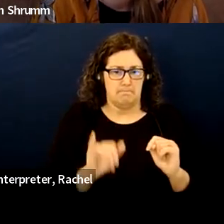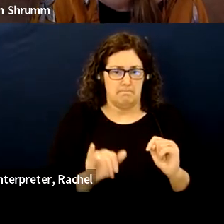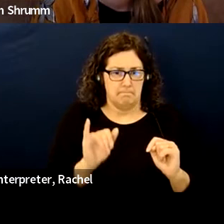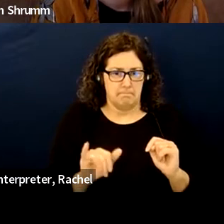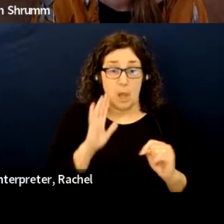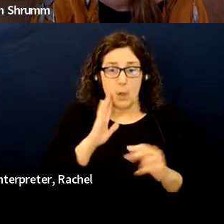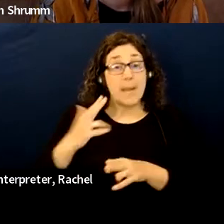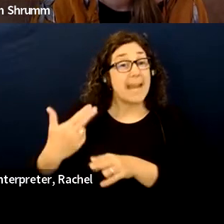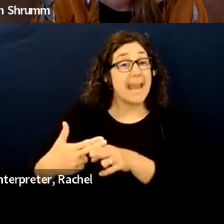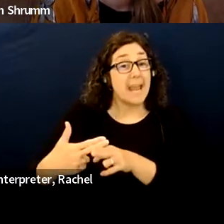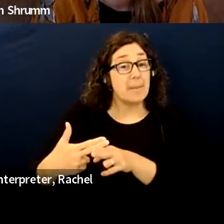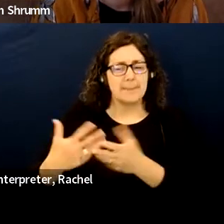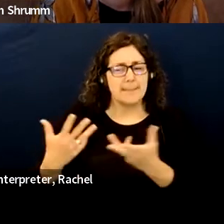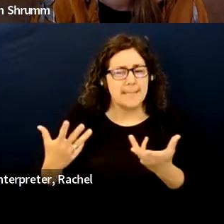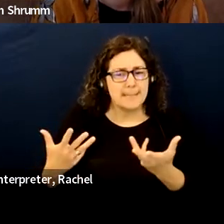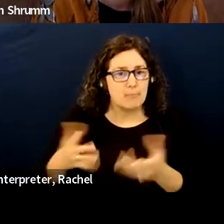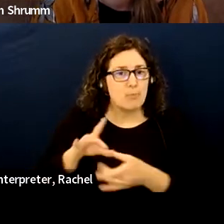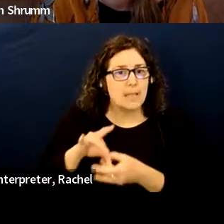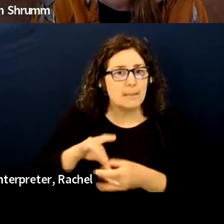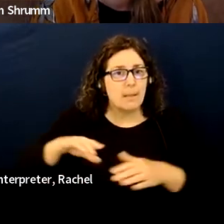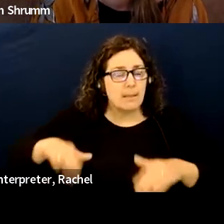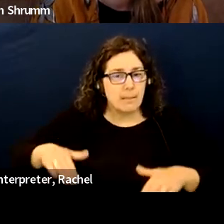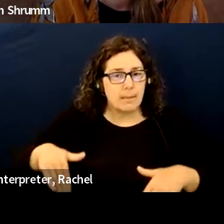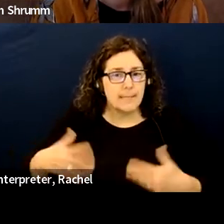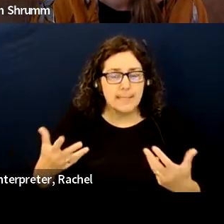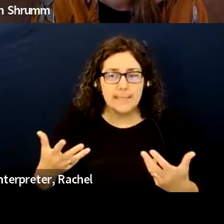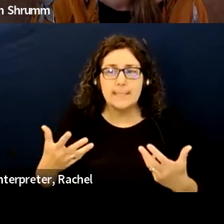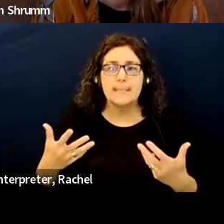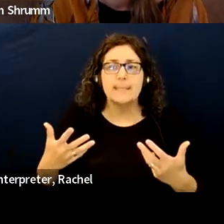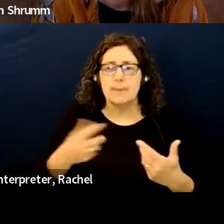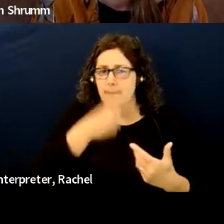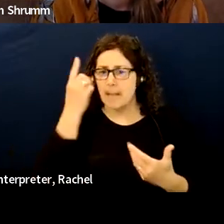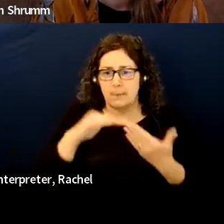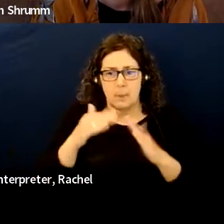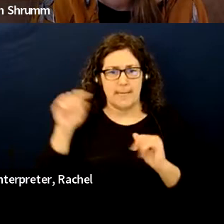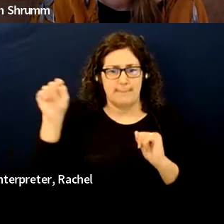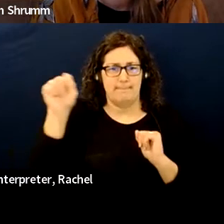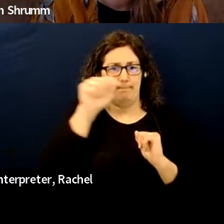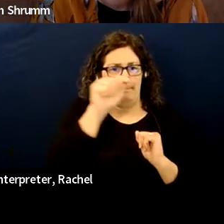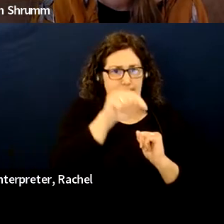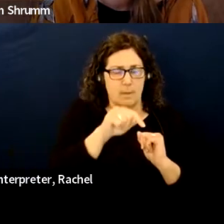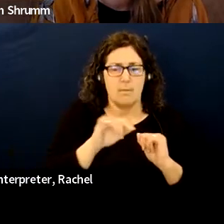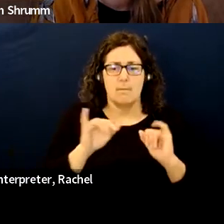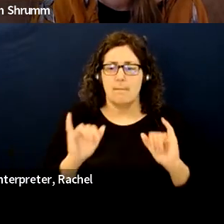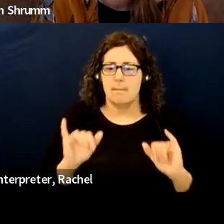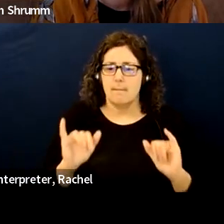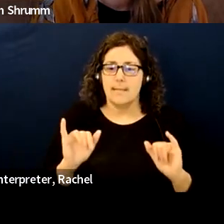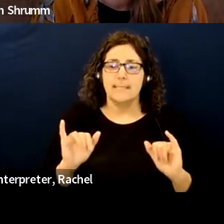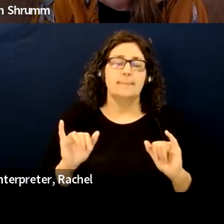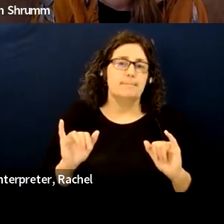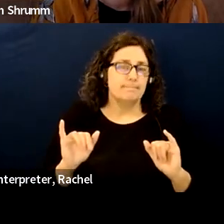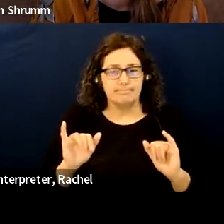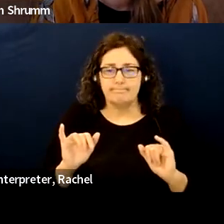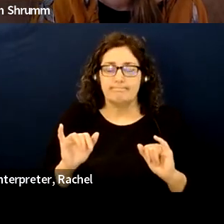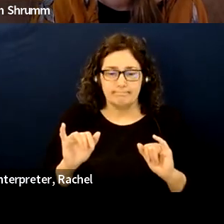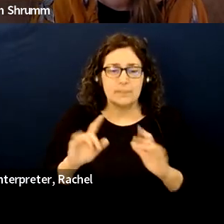some names, but I didn't have personal relationships with a lot of the Black community of artists here. And so